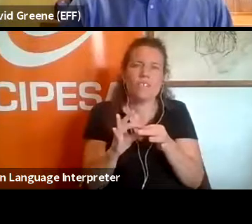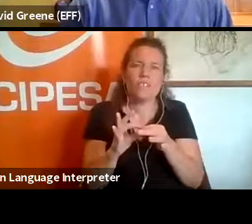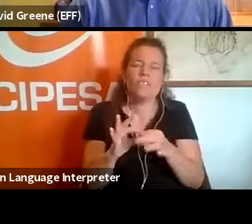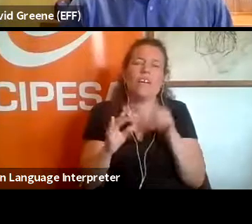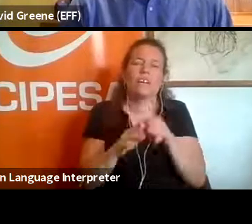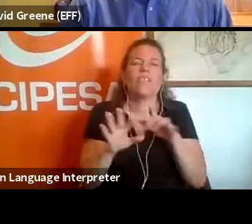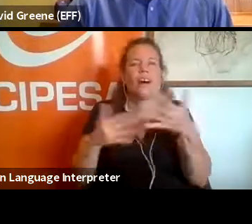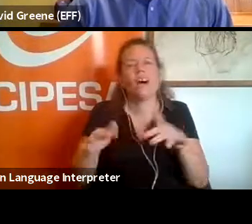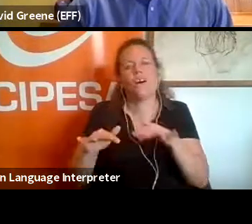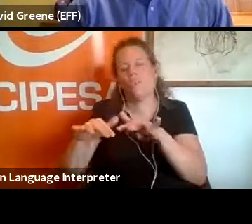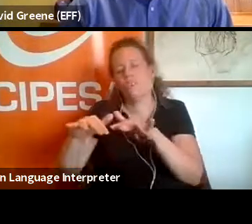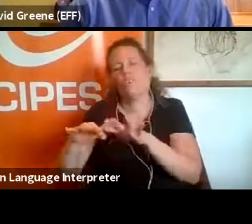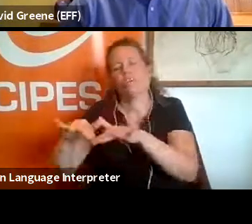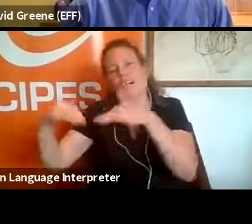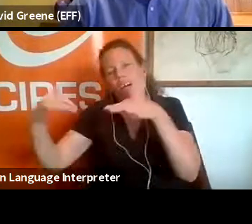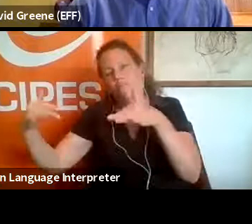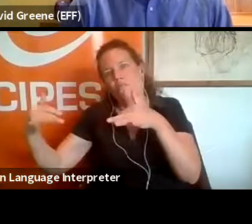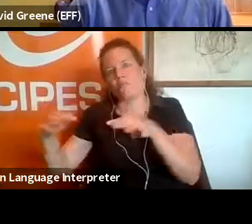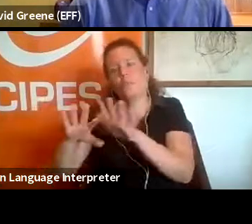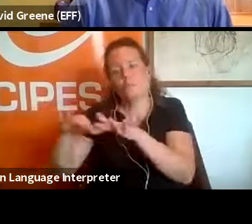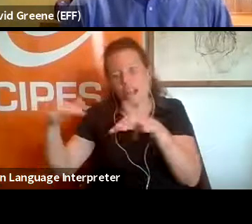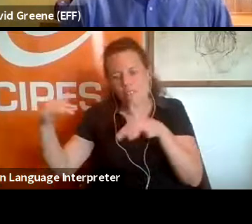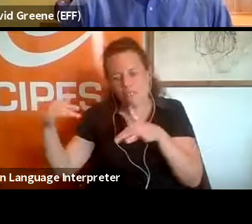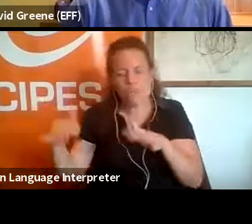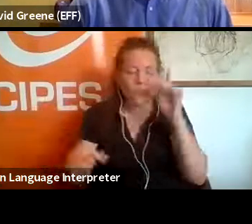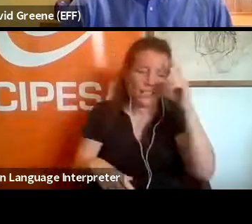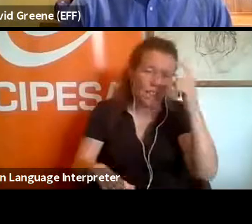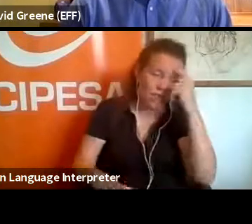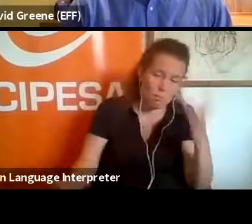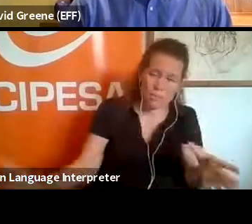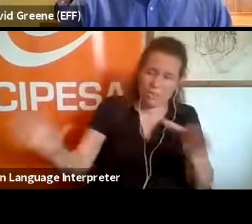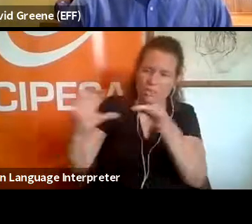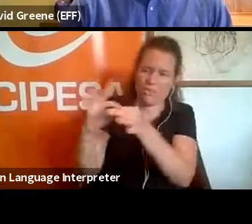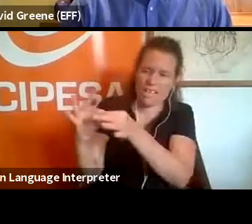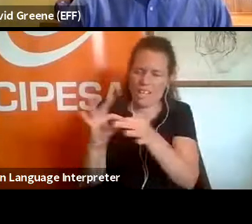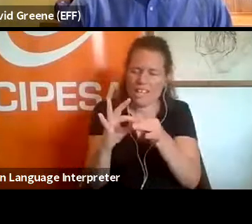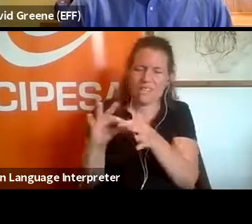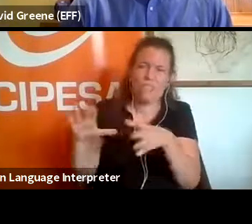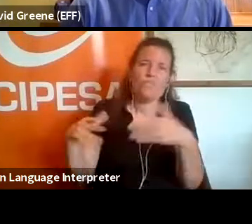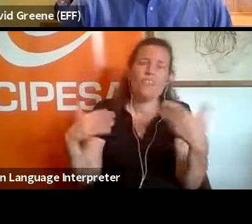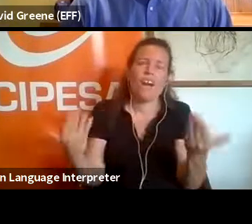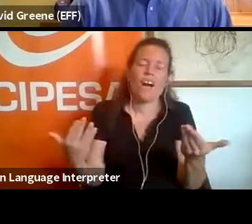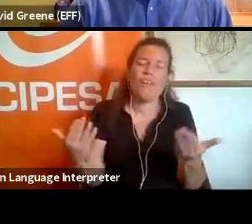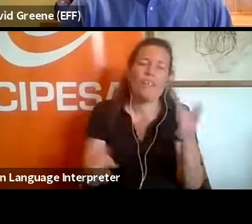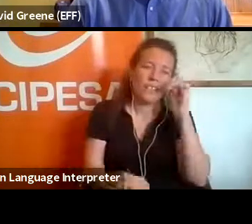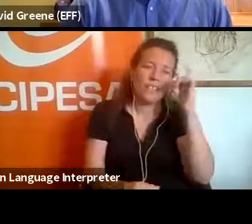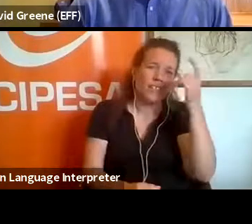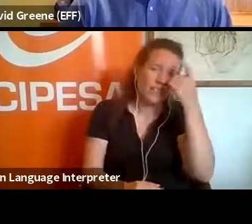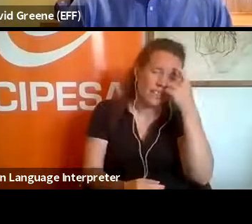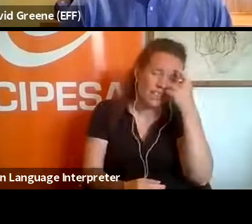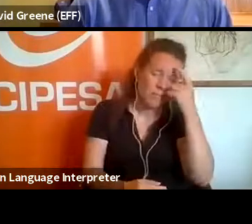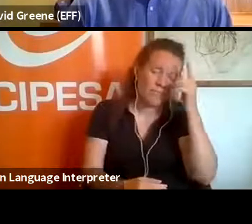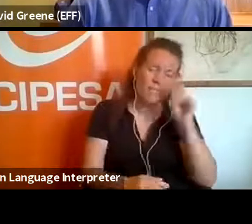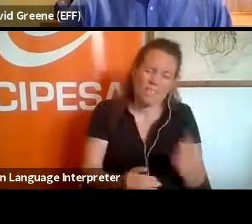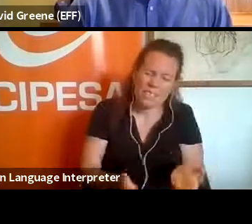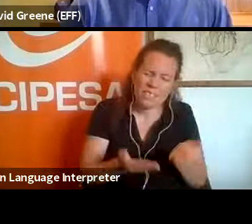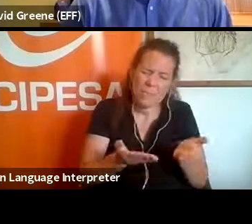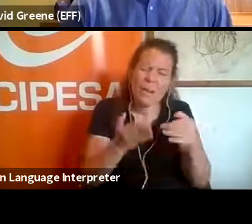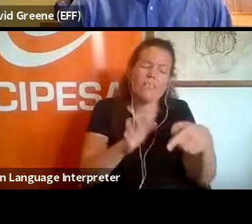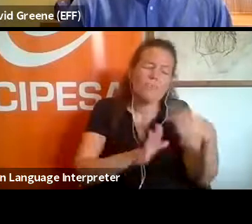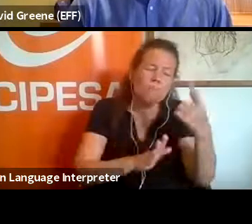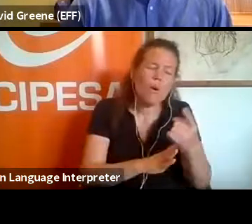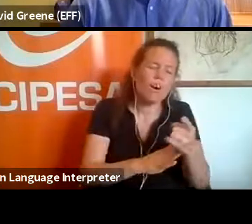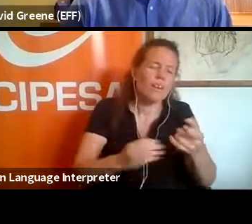have with governments. And this could be also something that to inspire governments in being more transparent regarding their